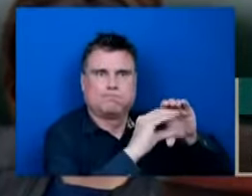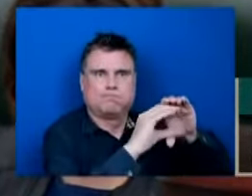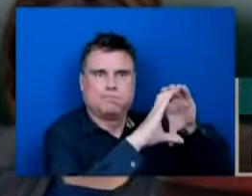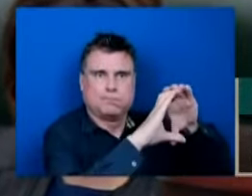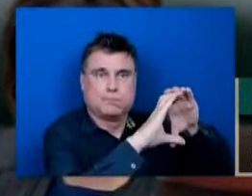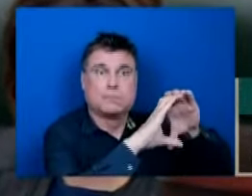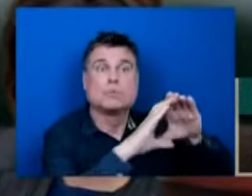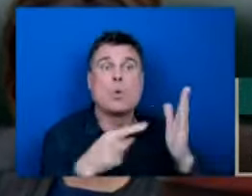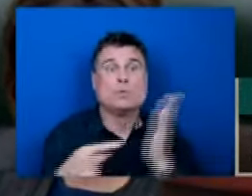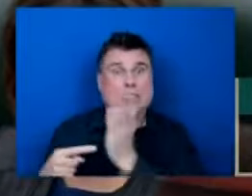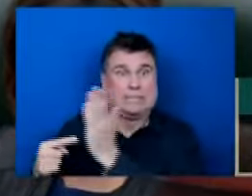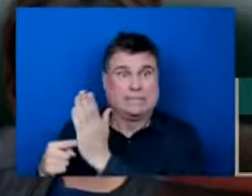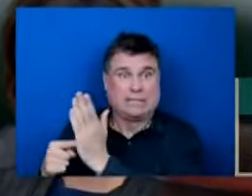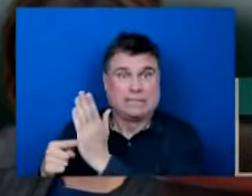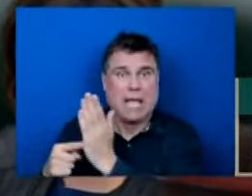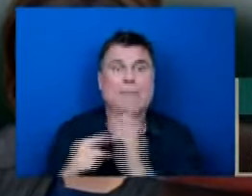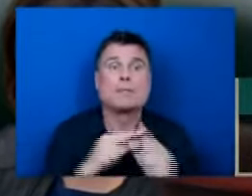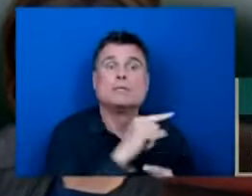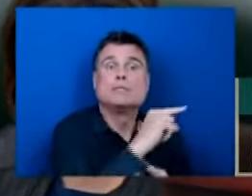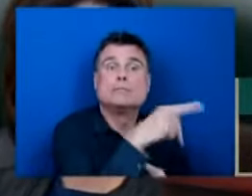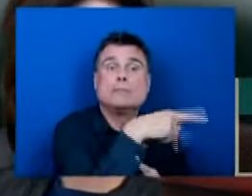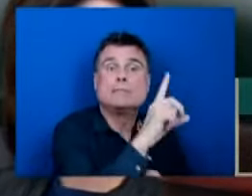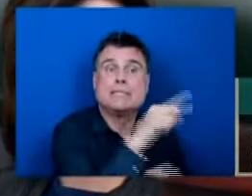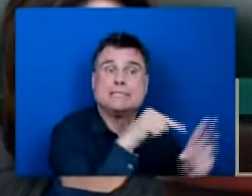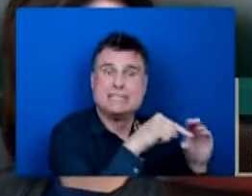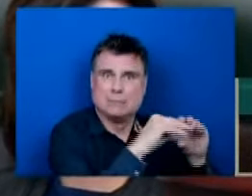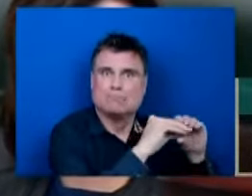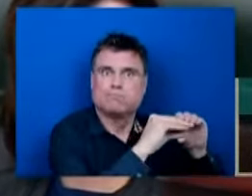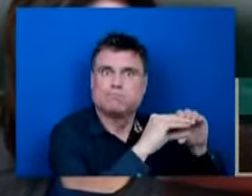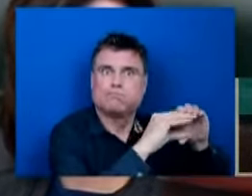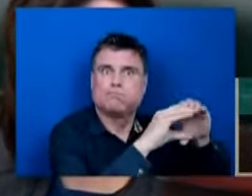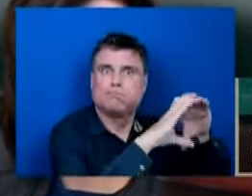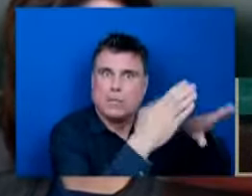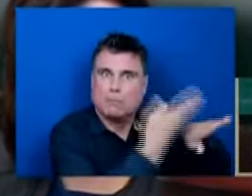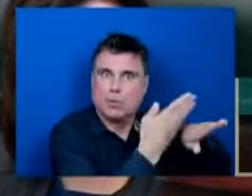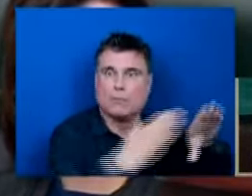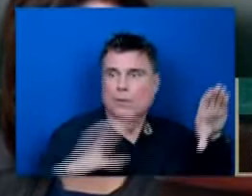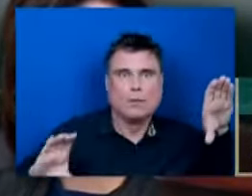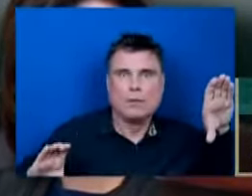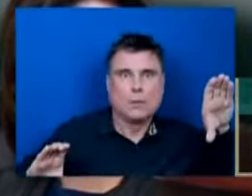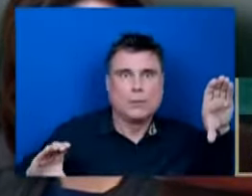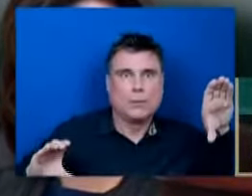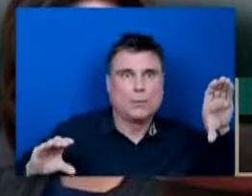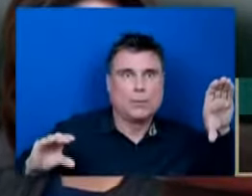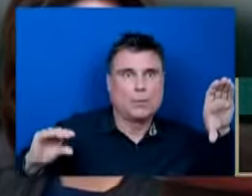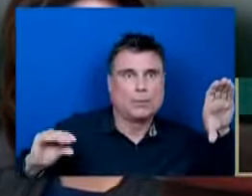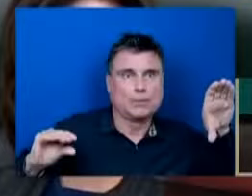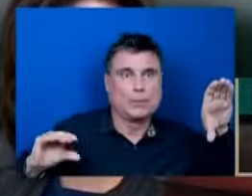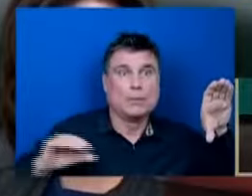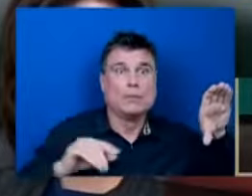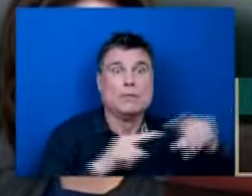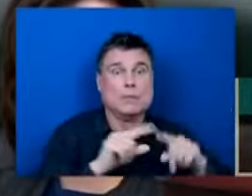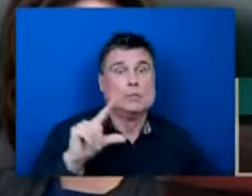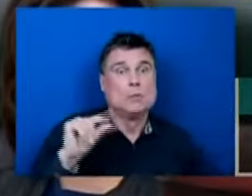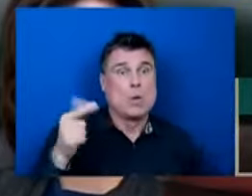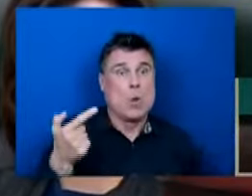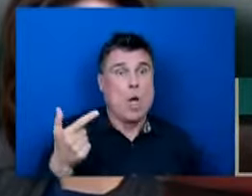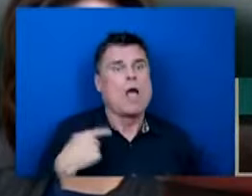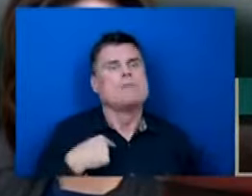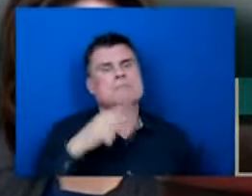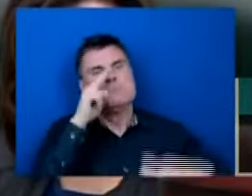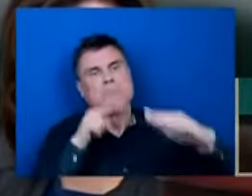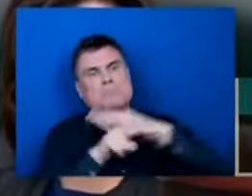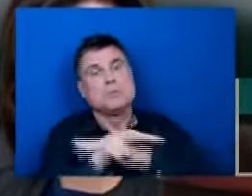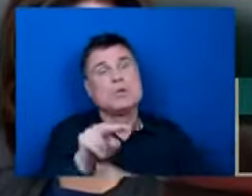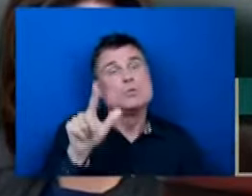last year. In Budget 2021, the ratio was estimated to be 24.5%, but with an improving fiscal